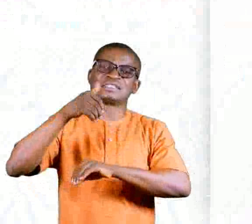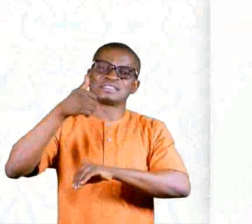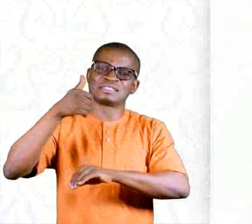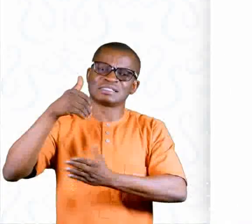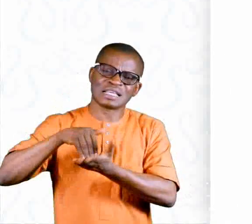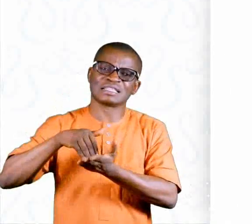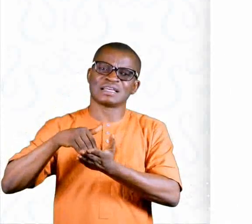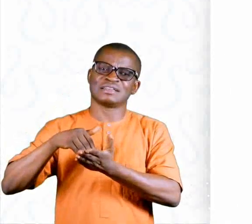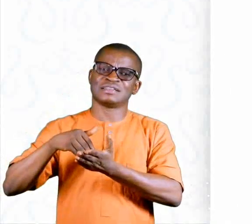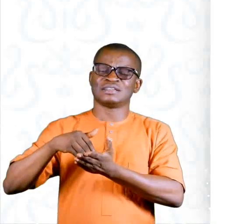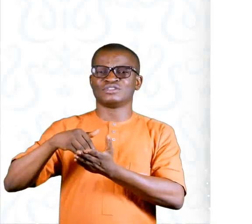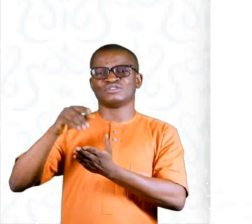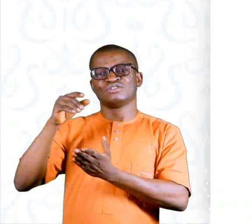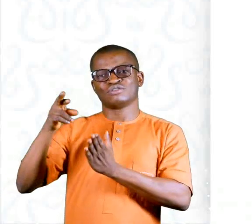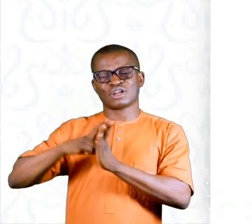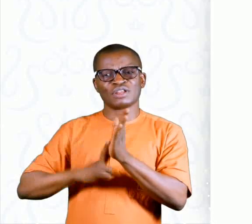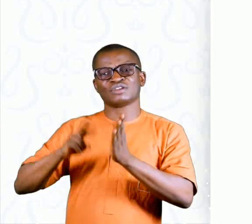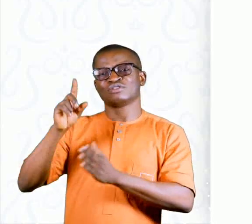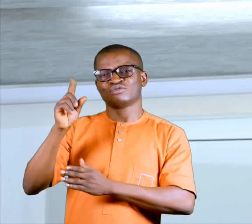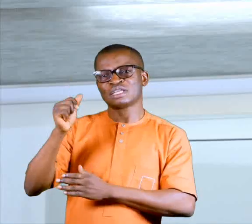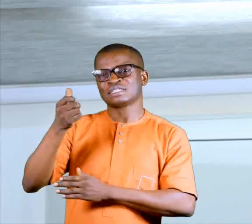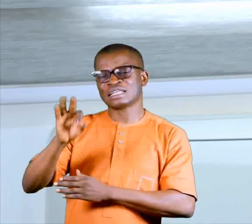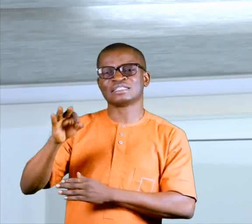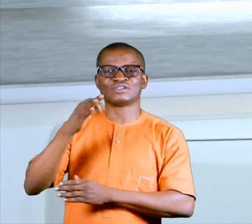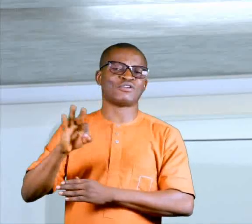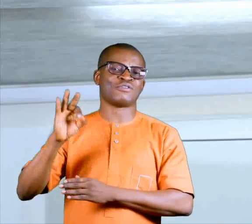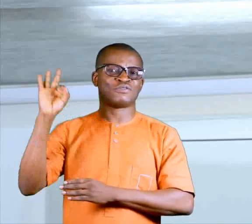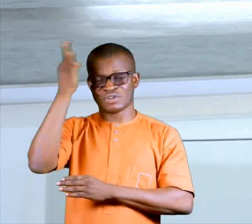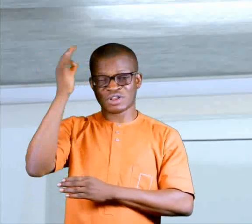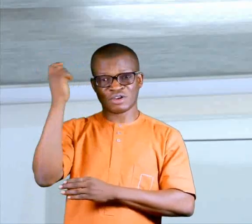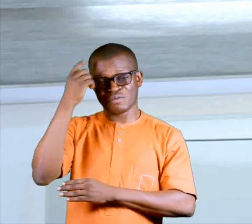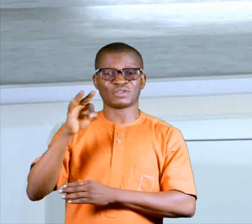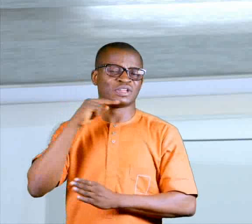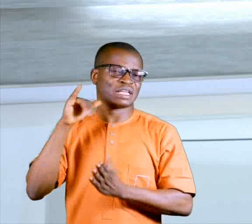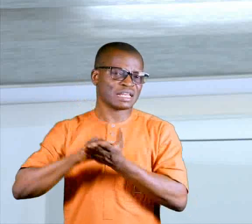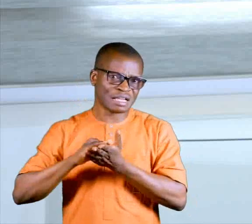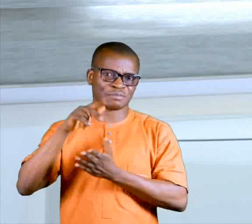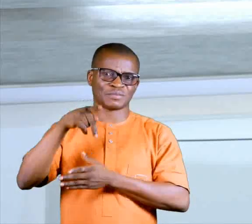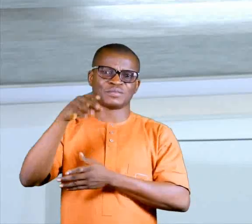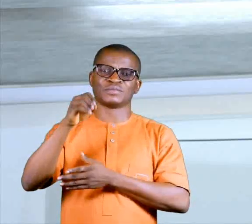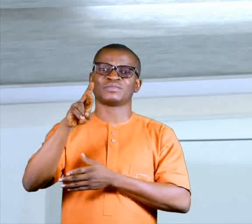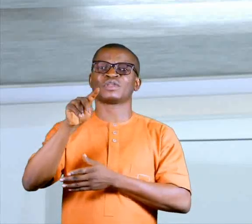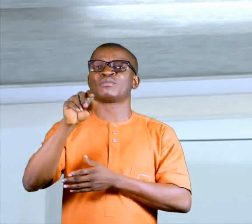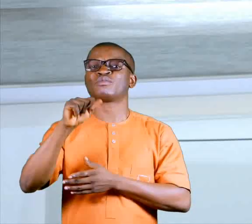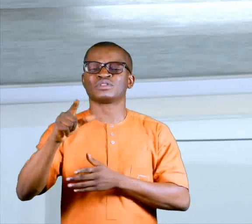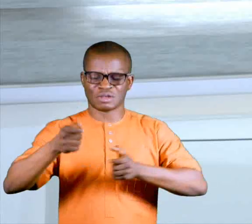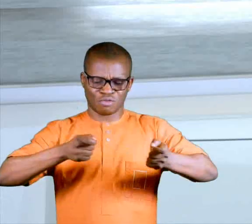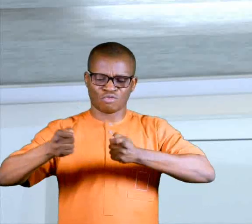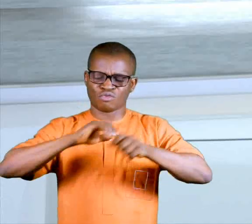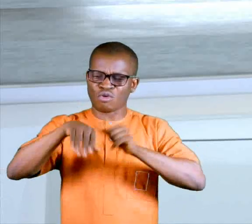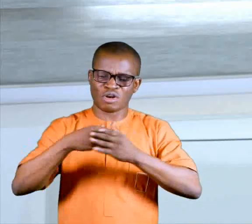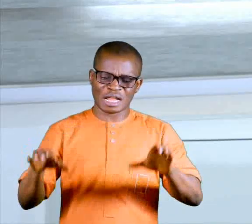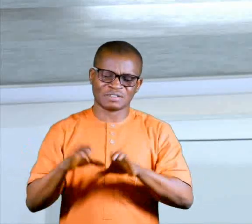Centers Regulations 2019 of the Federal Government of Nigeria. So that regulation controls activities of organizations